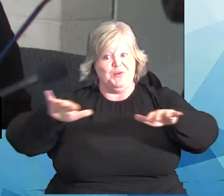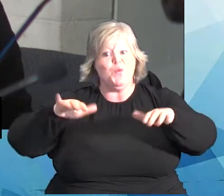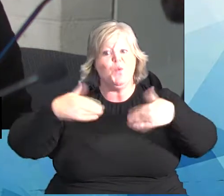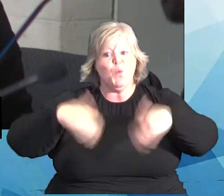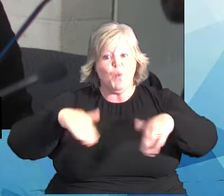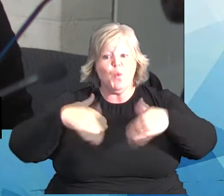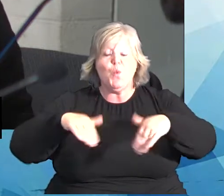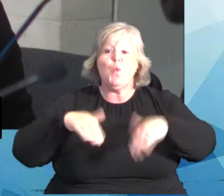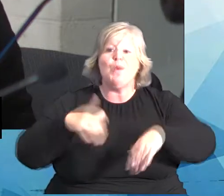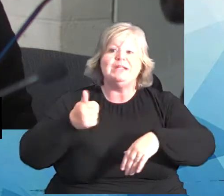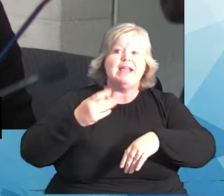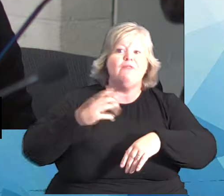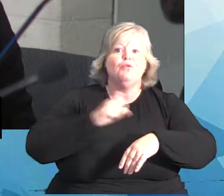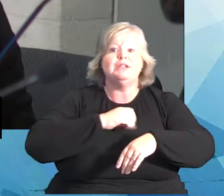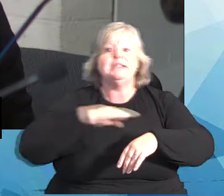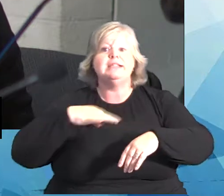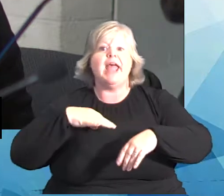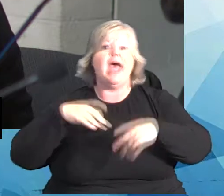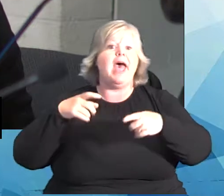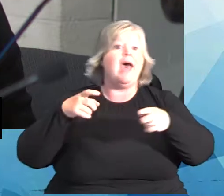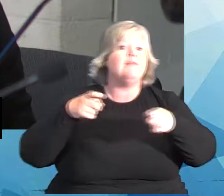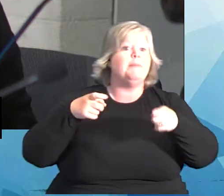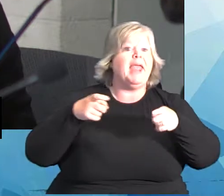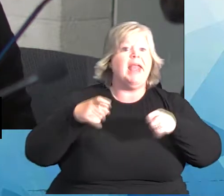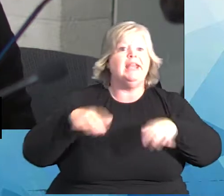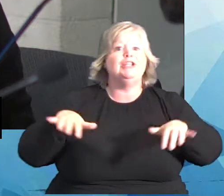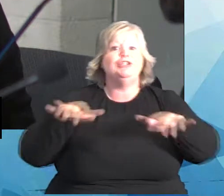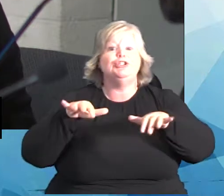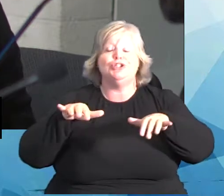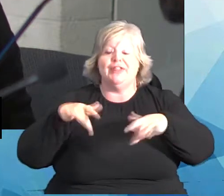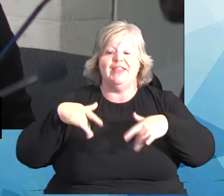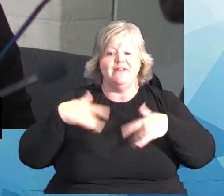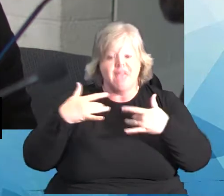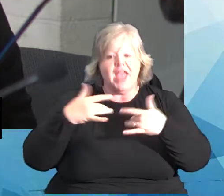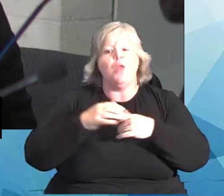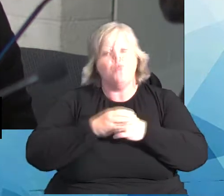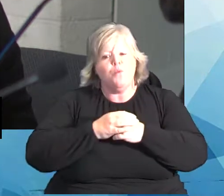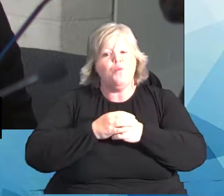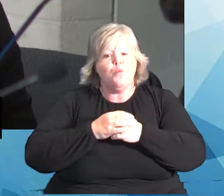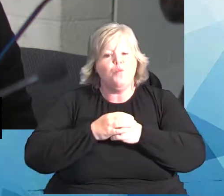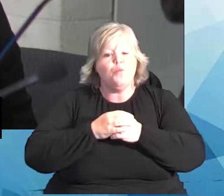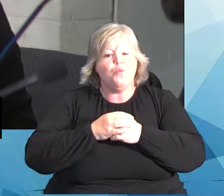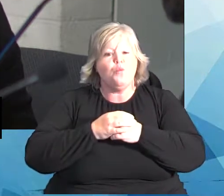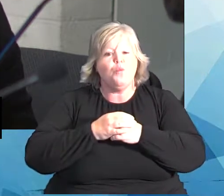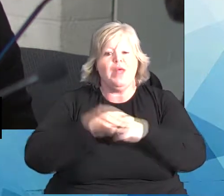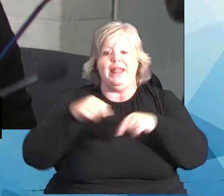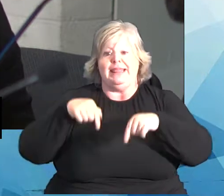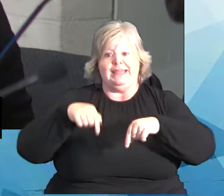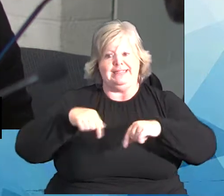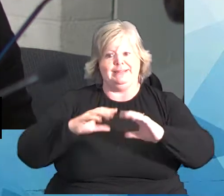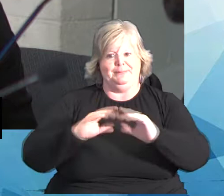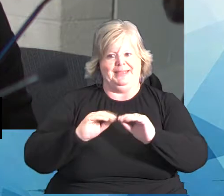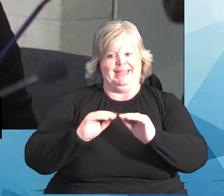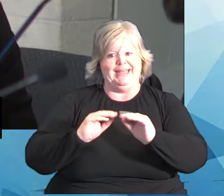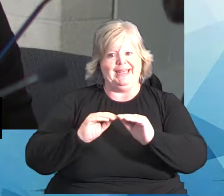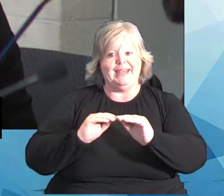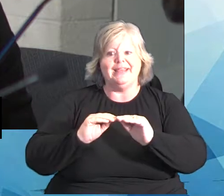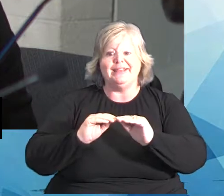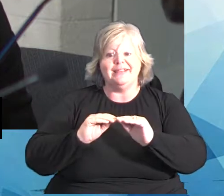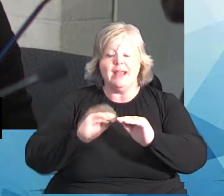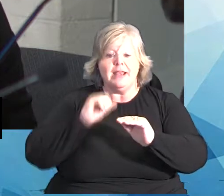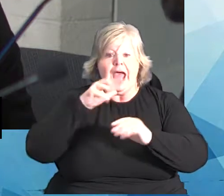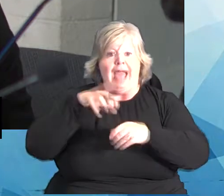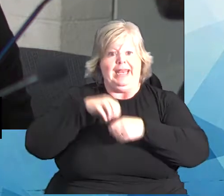several staff members that are able to to produce this event. So I know this particular meeting, especially because it was not housed at one of